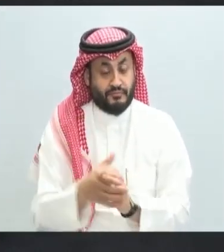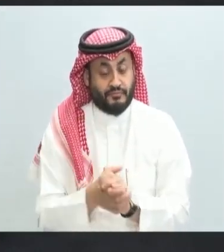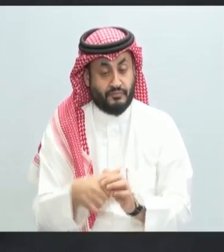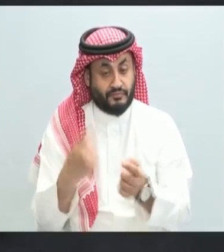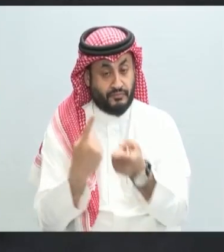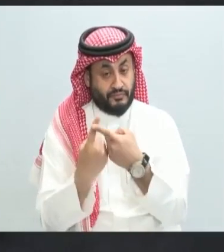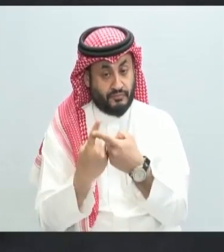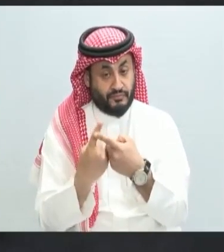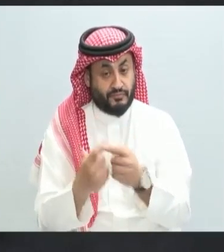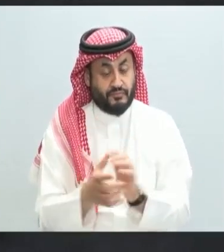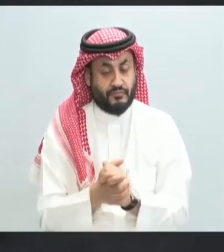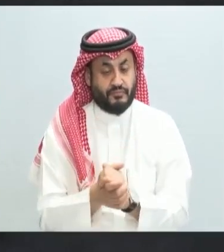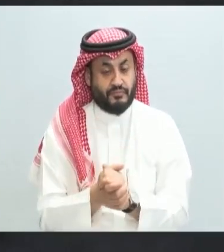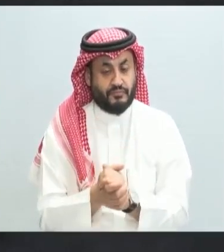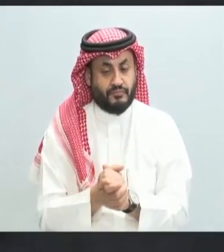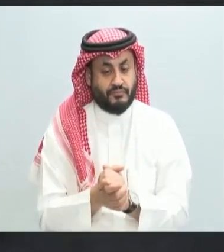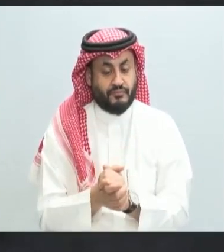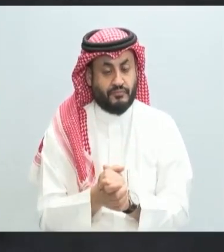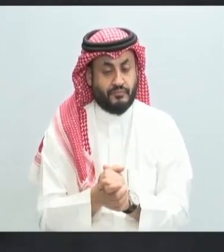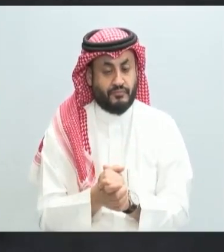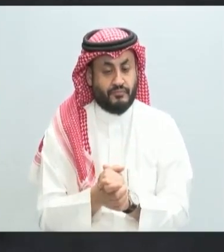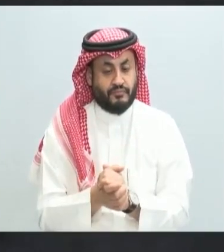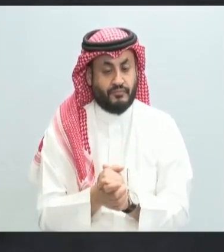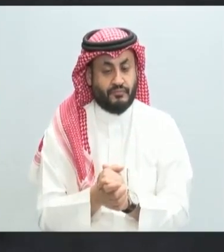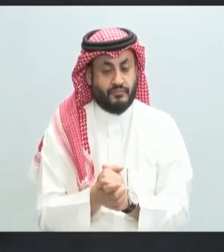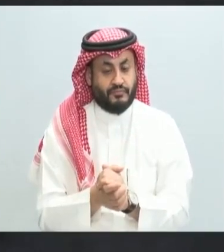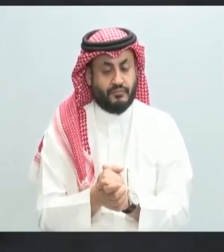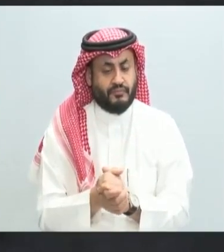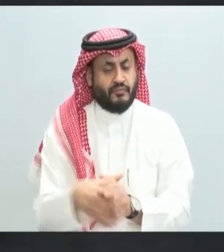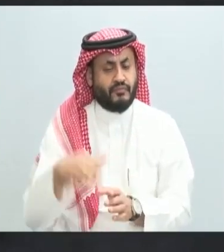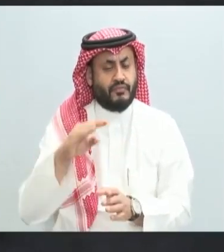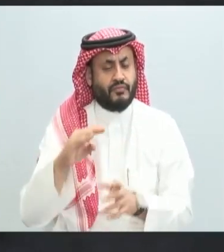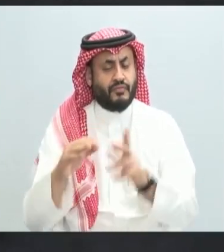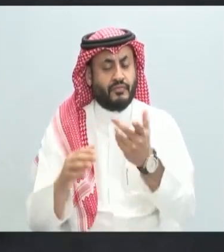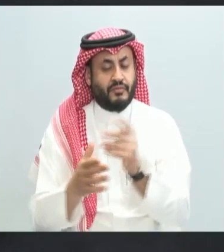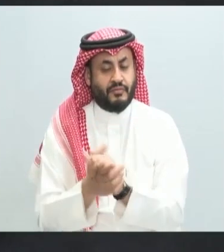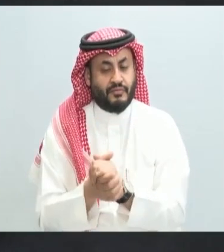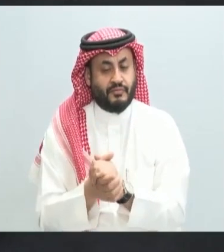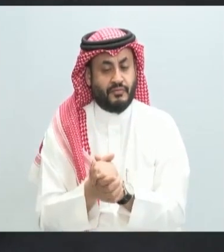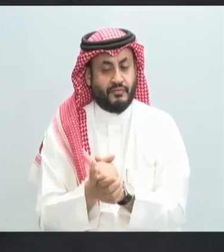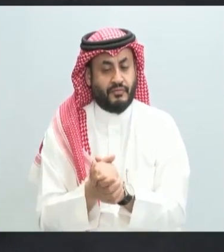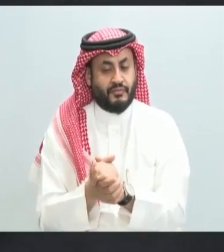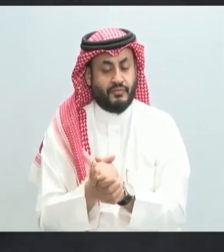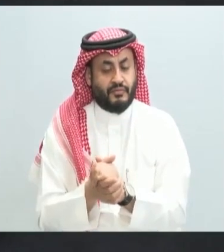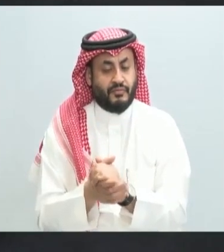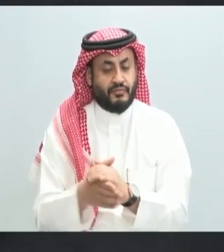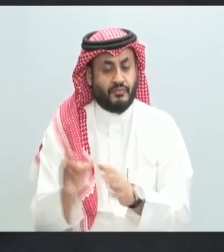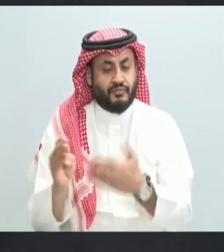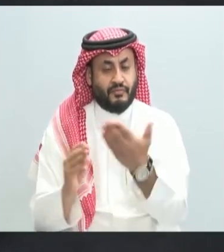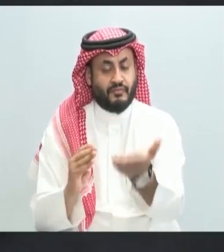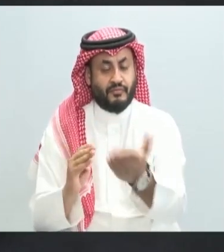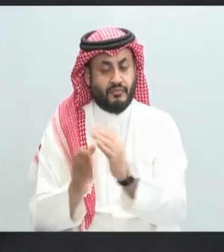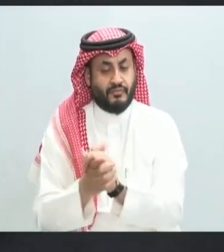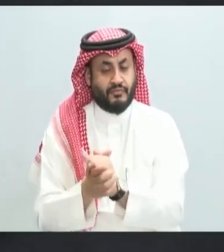about one thing. And how we can give an answer to this type of question? We can give an